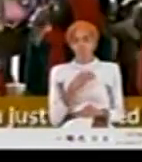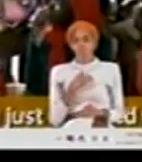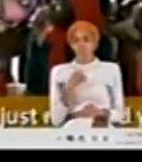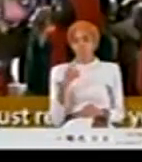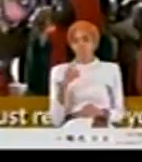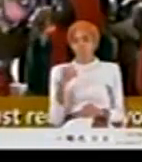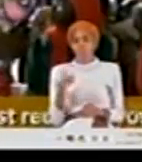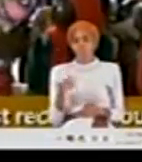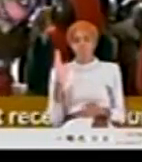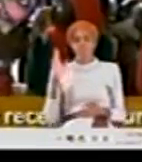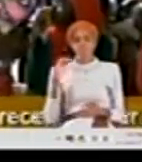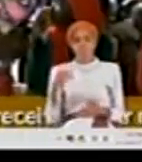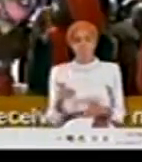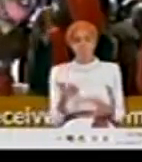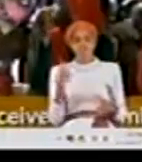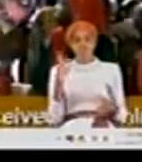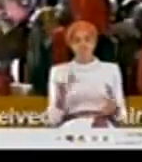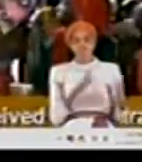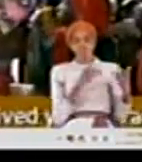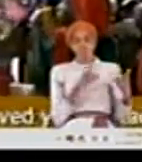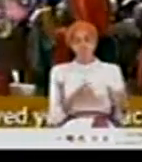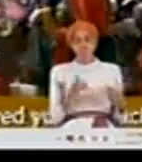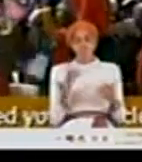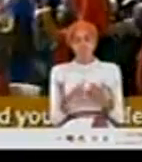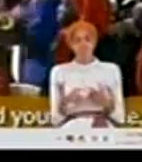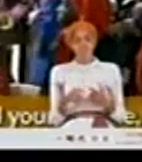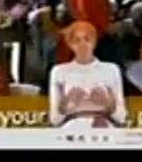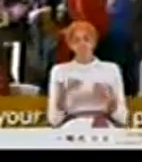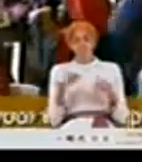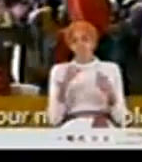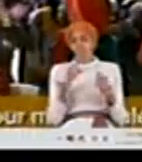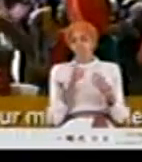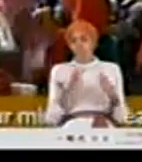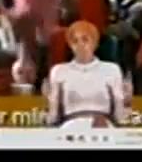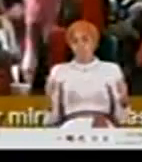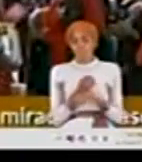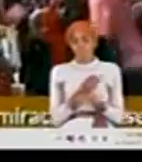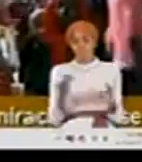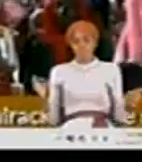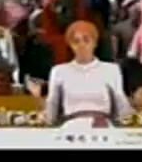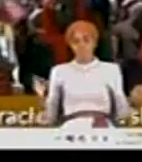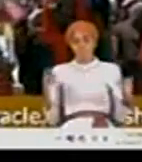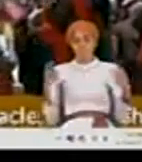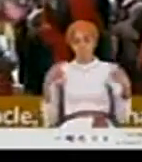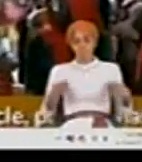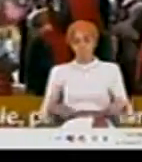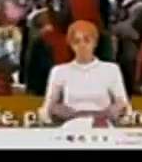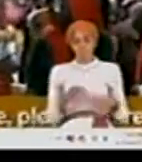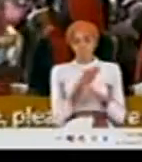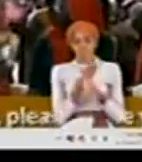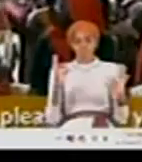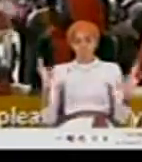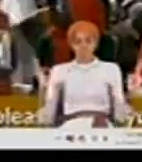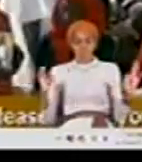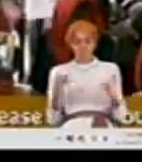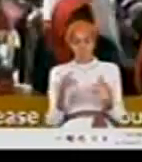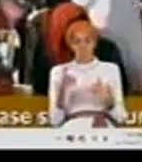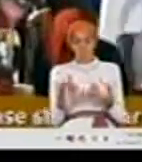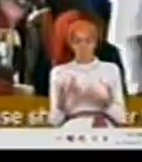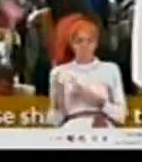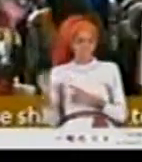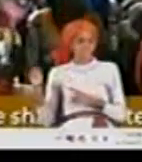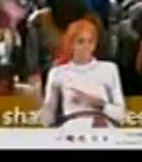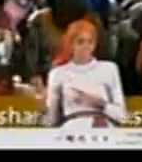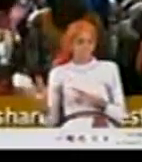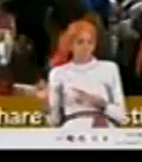Supernatural libration physical libration from jail according to him um during a one-on-one